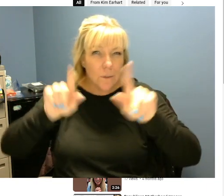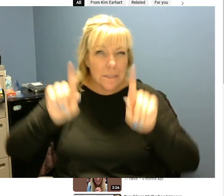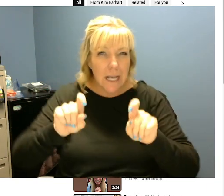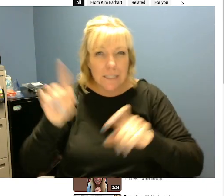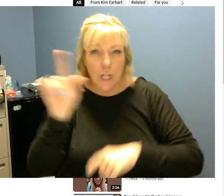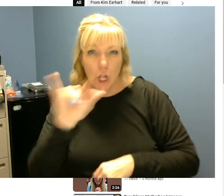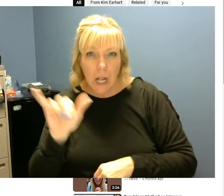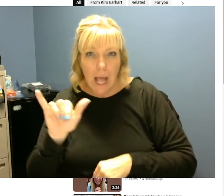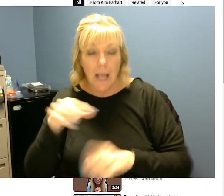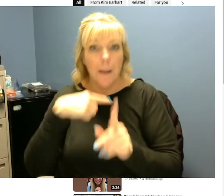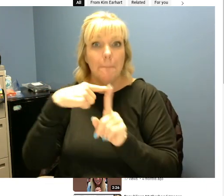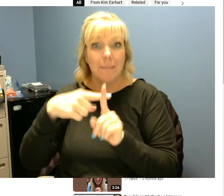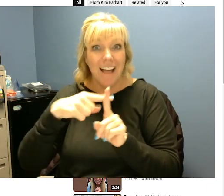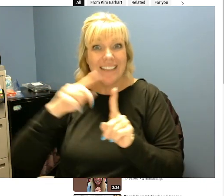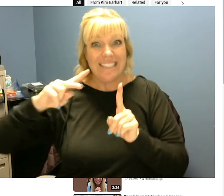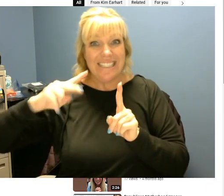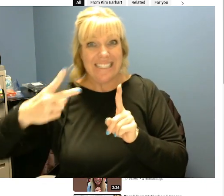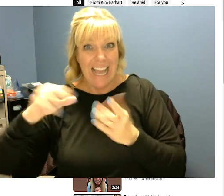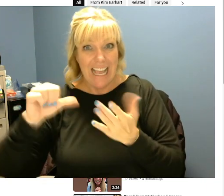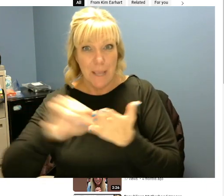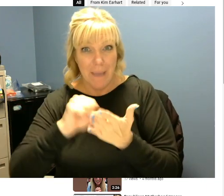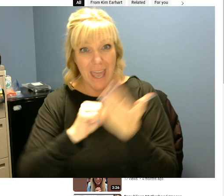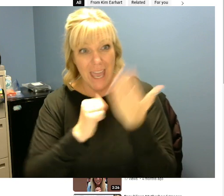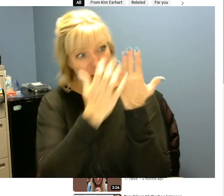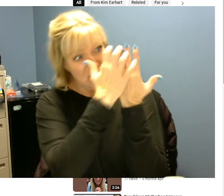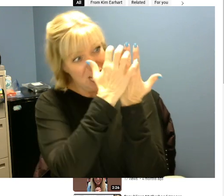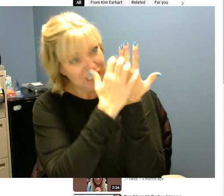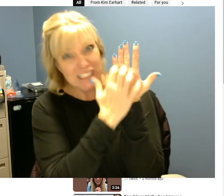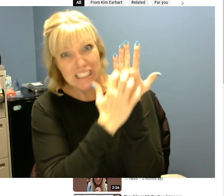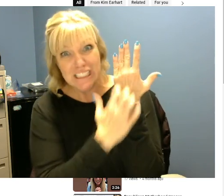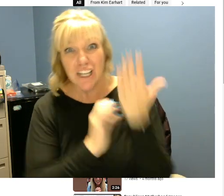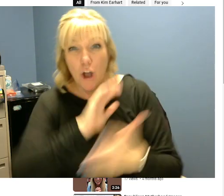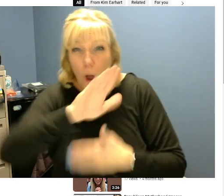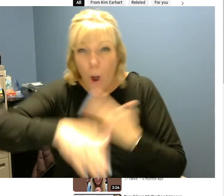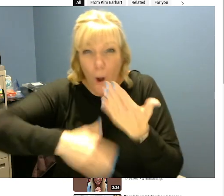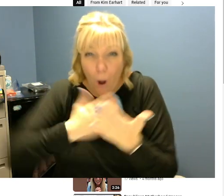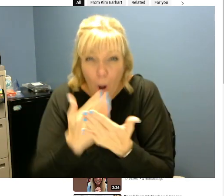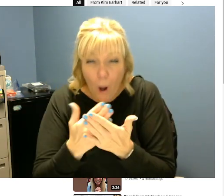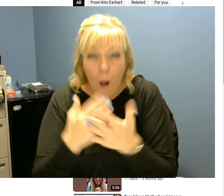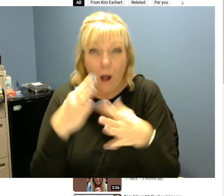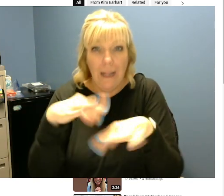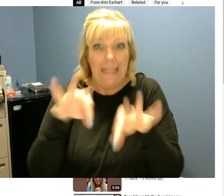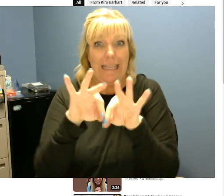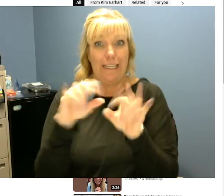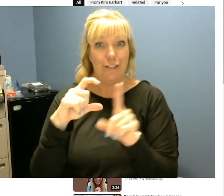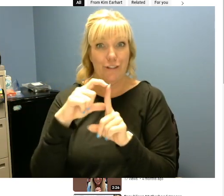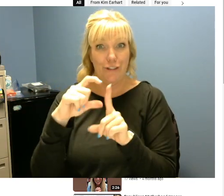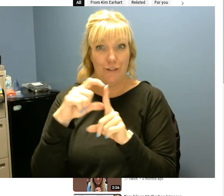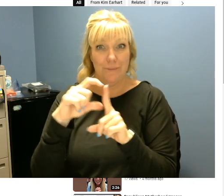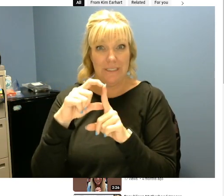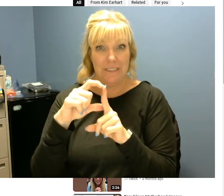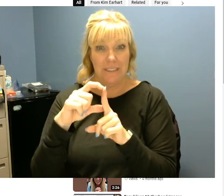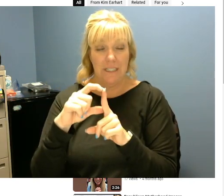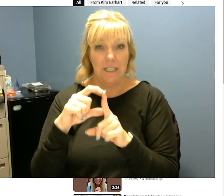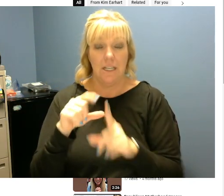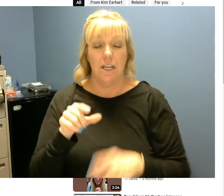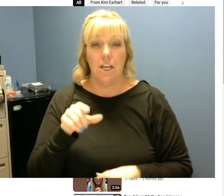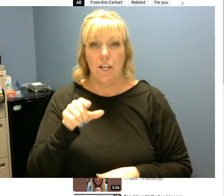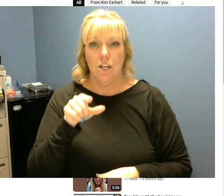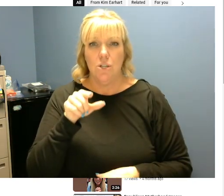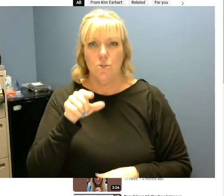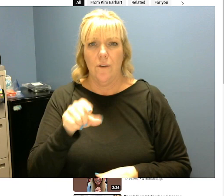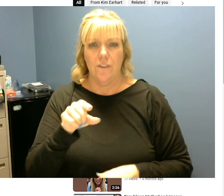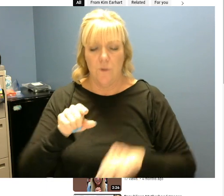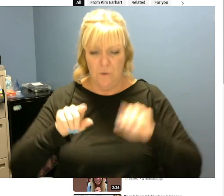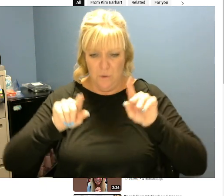put all on the second page of that study guide are all of the key terms. So if on the exam you've got a question and you're